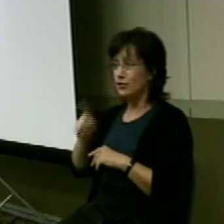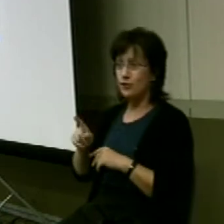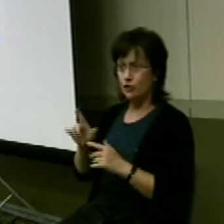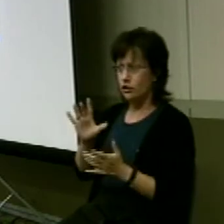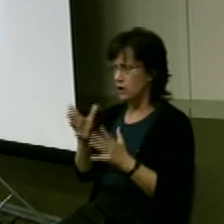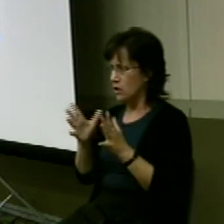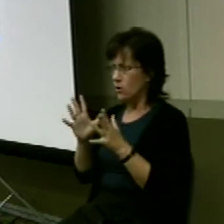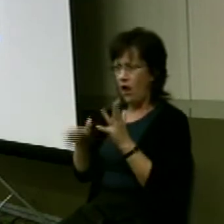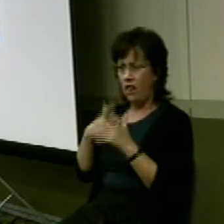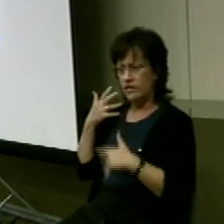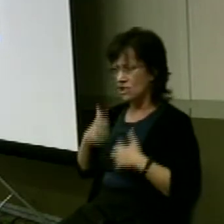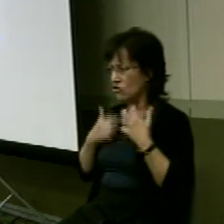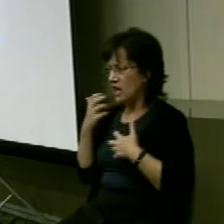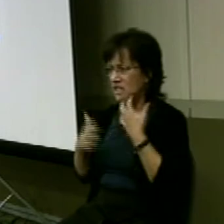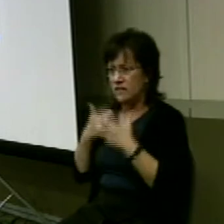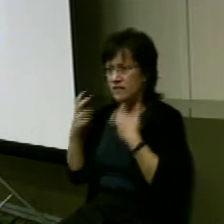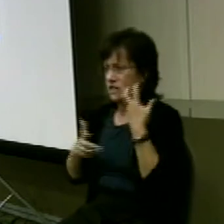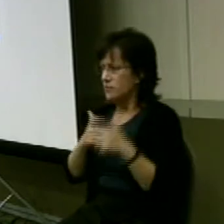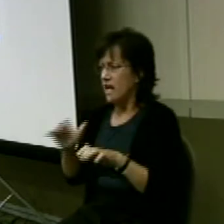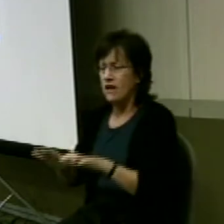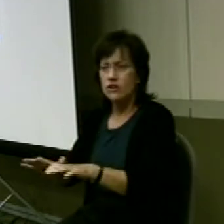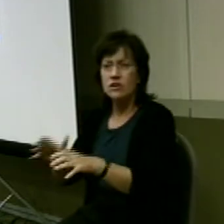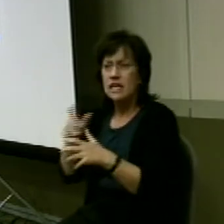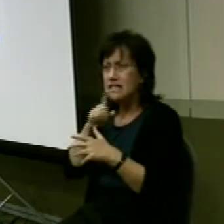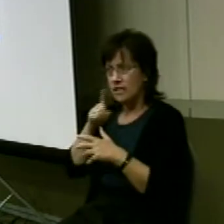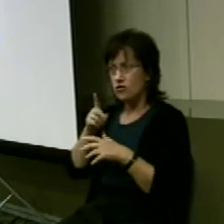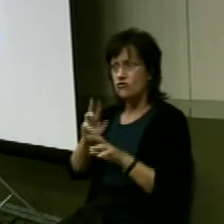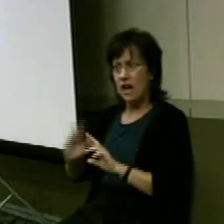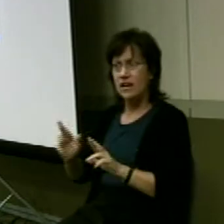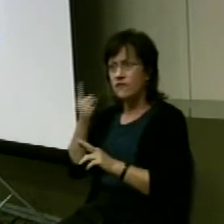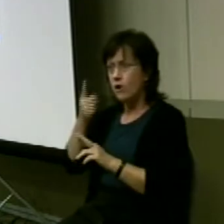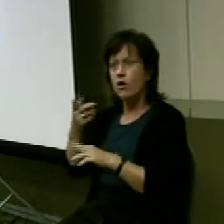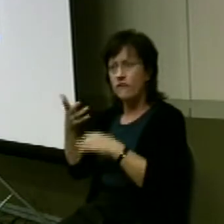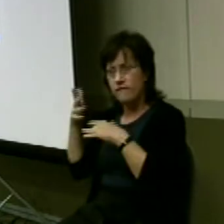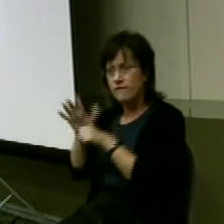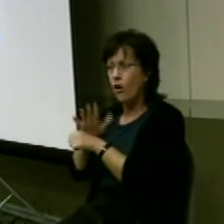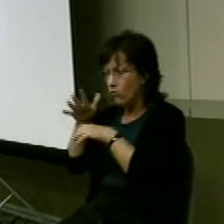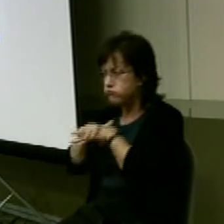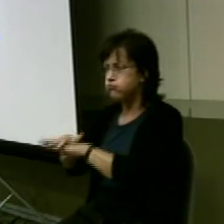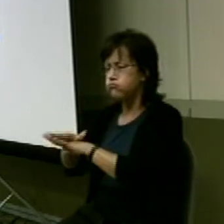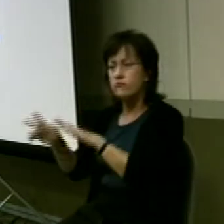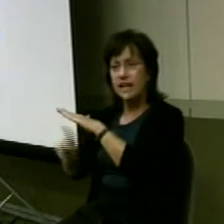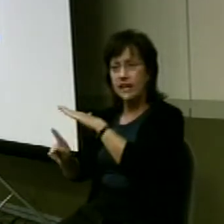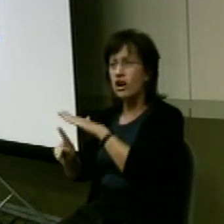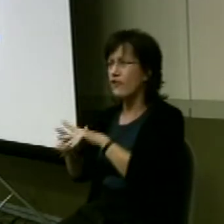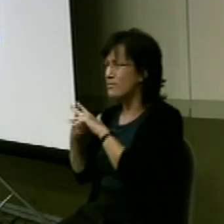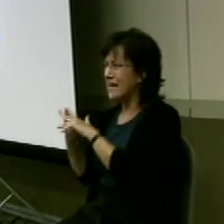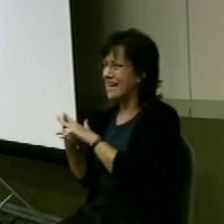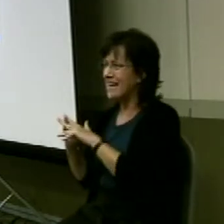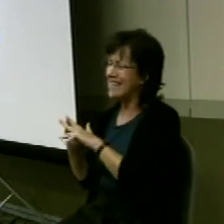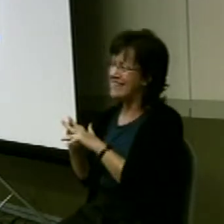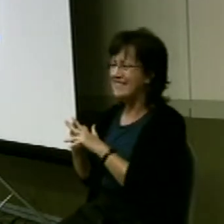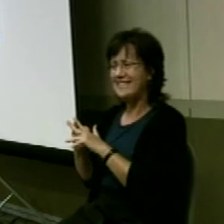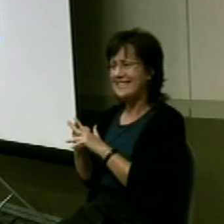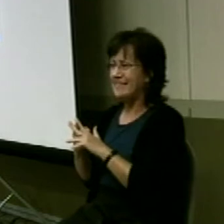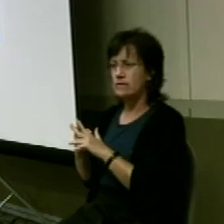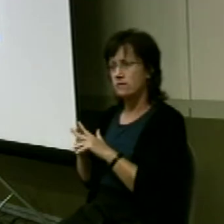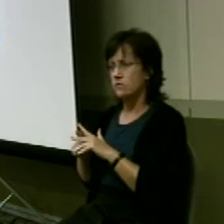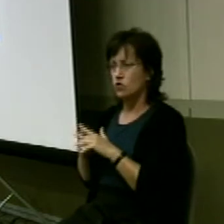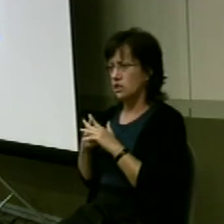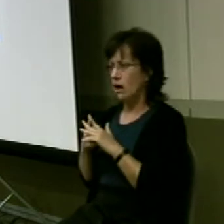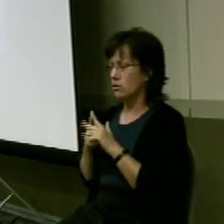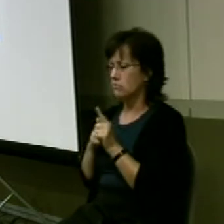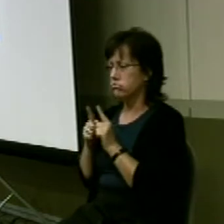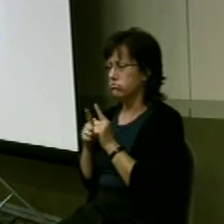him in that. Correct. We weren't quite sure with all the aggressive behaviors if he was ready for full-on mainstream kindergarten at the